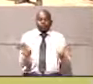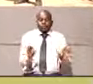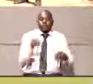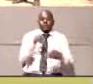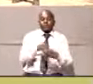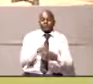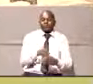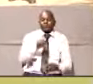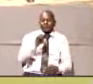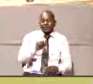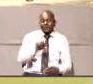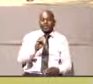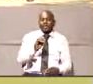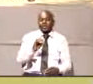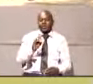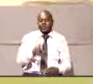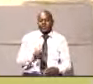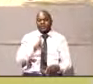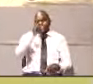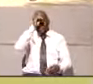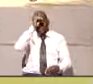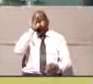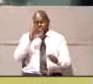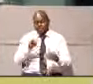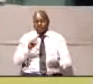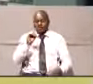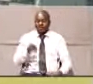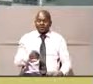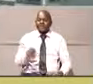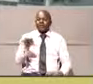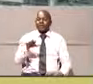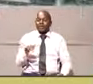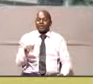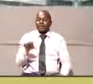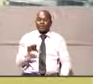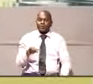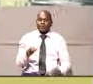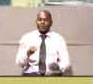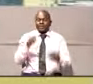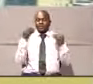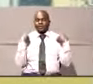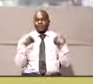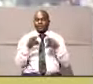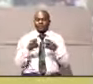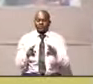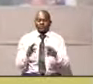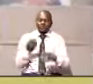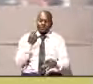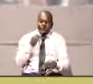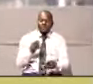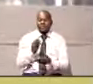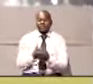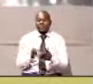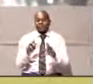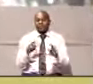than 900 in rural areas and 1,100 in urban areas. The exercise will also see some polling